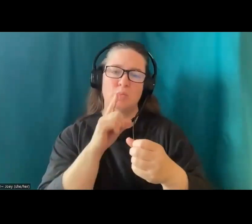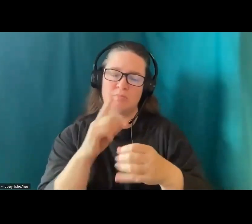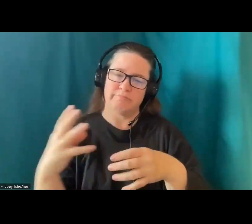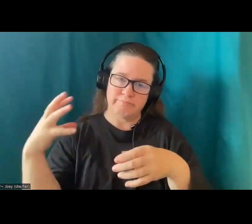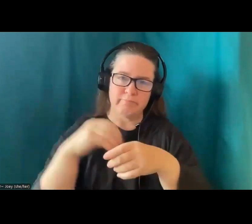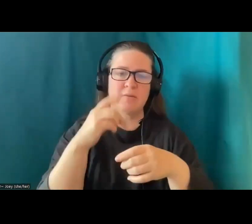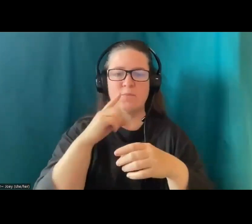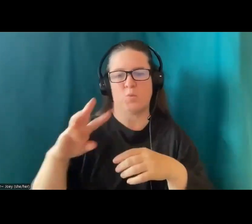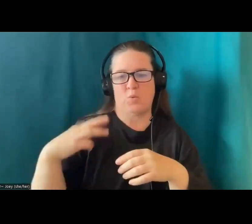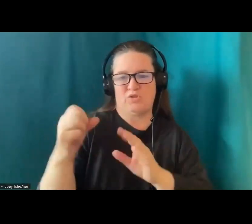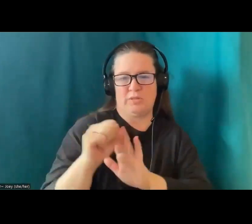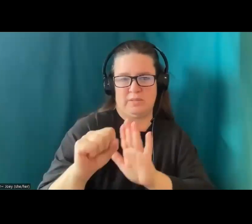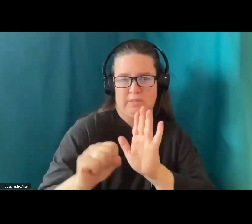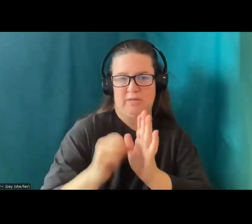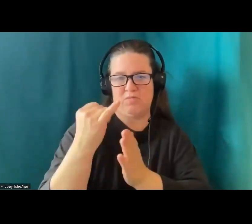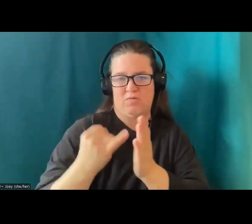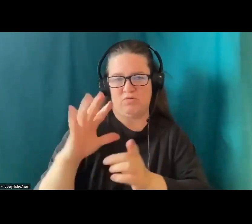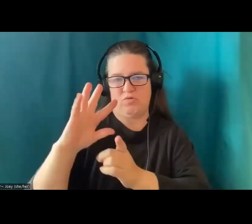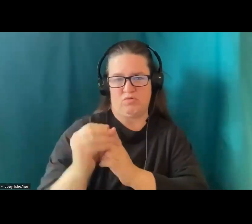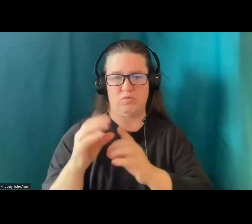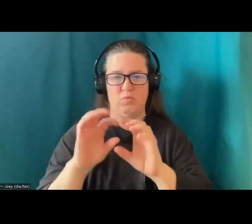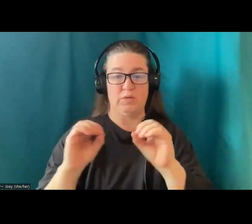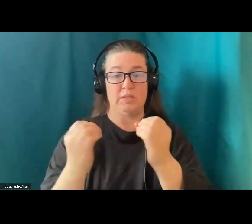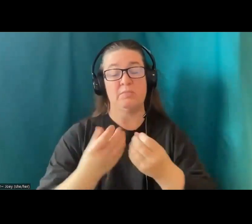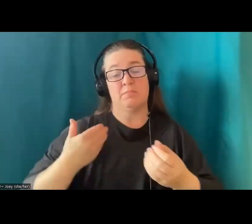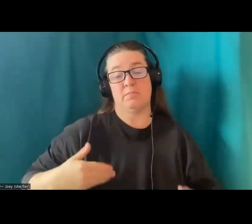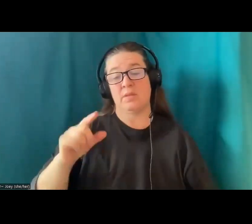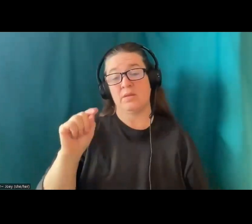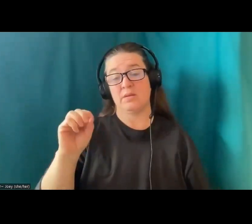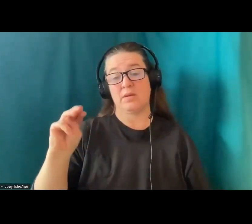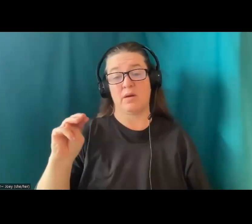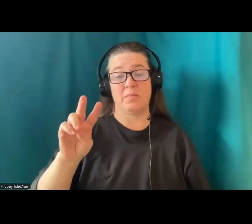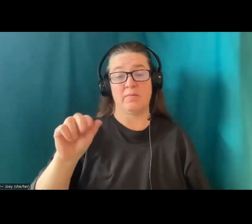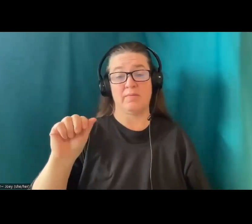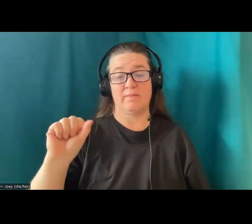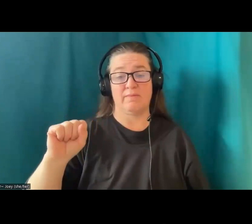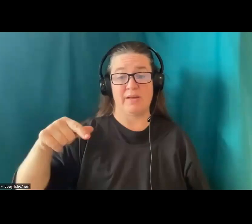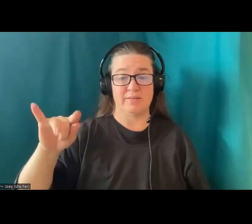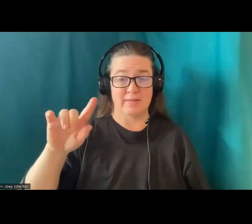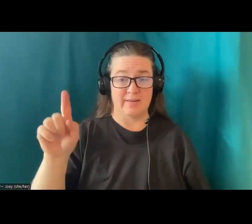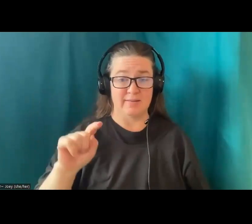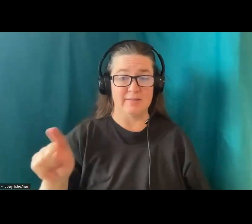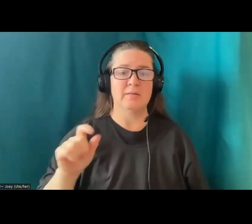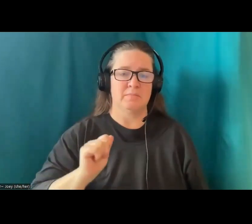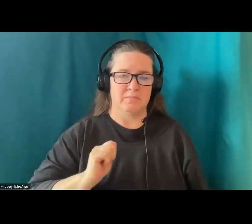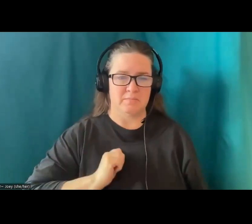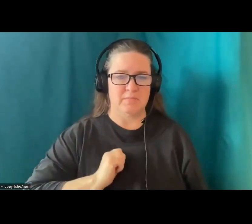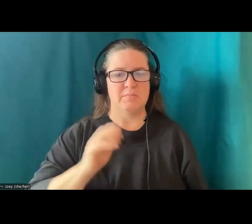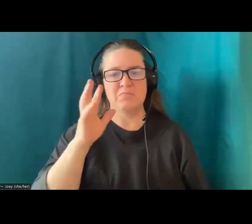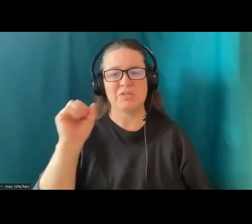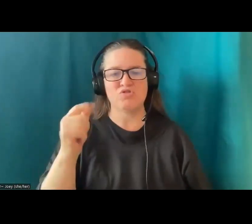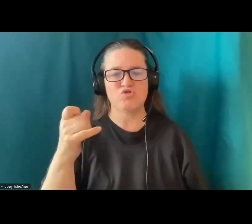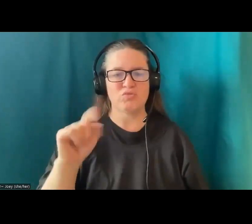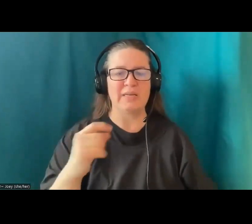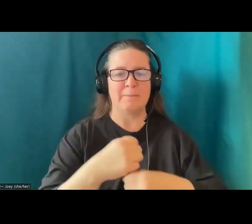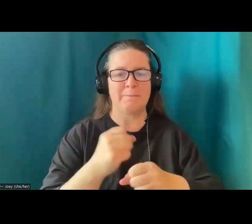the Vice President of Grant Making at Arts Fund. I use he, him pronouns. I'm a light-skinned Latino man with salt and pepper hair and a goatee. I'm wearing a blue shirt